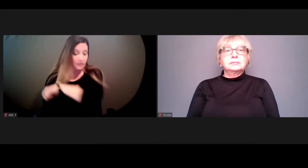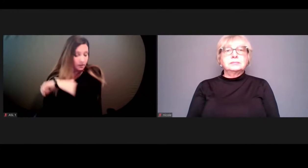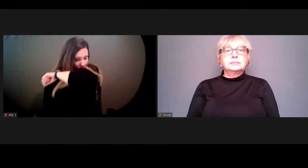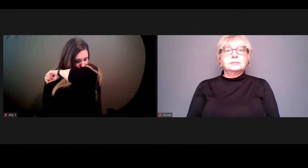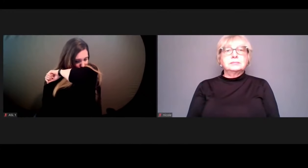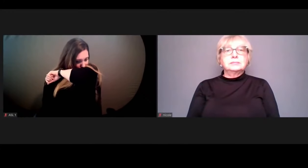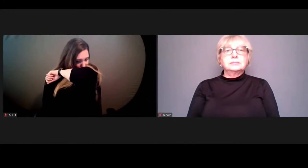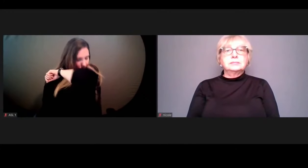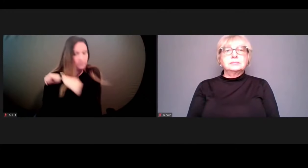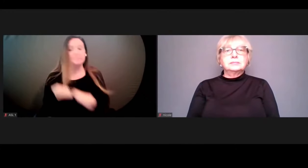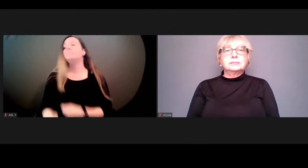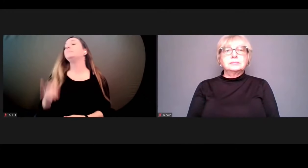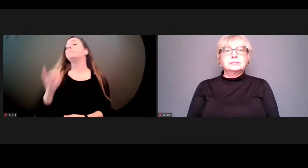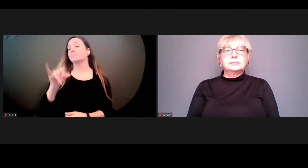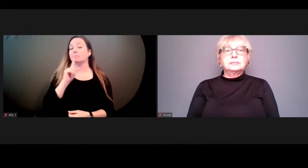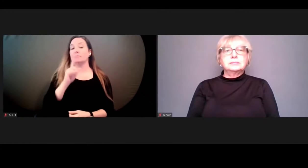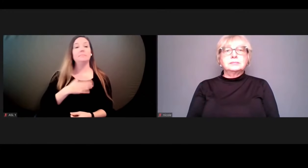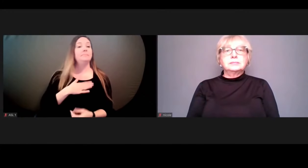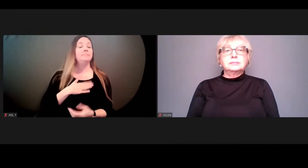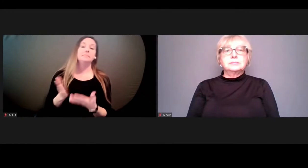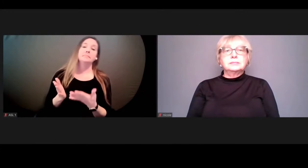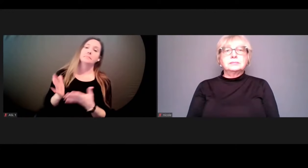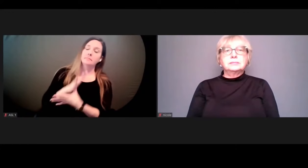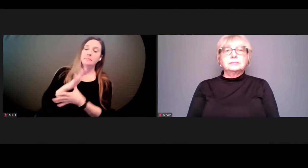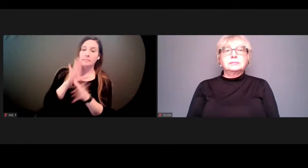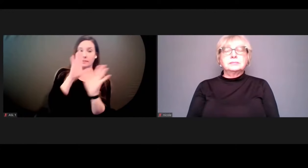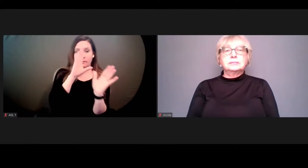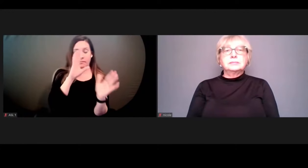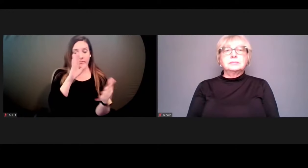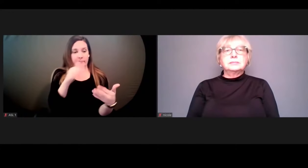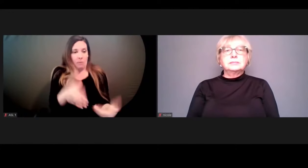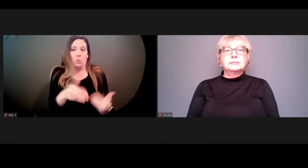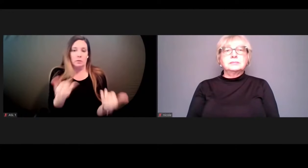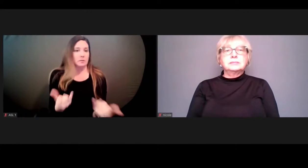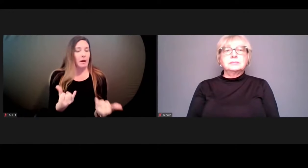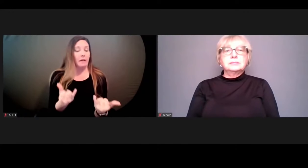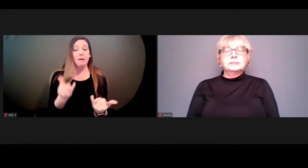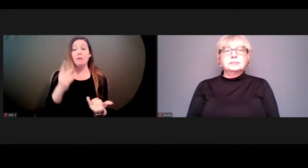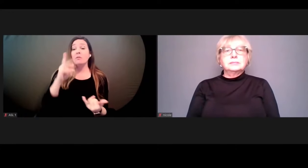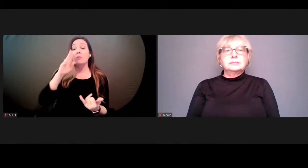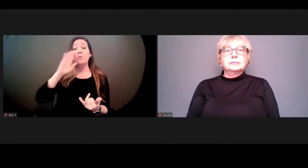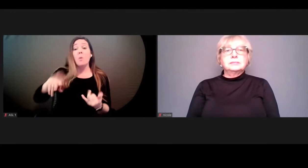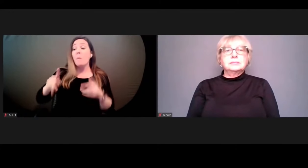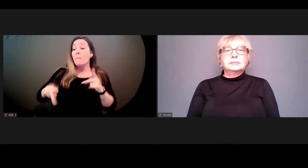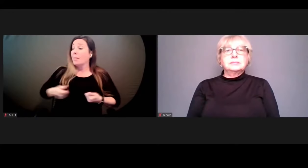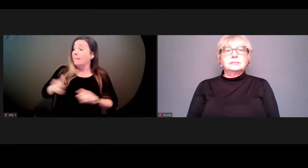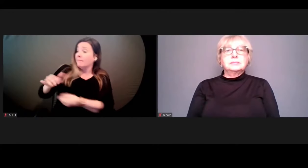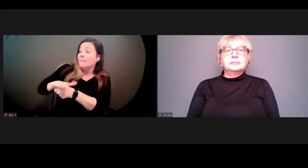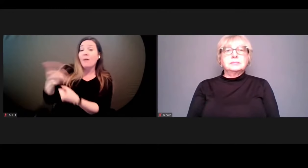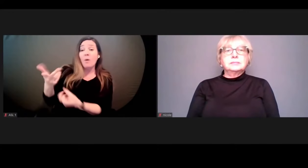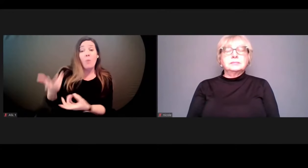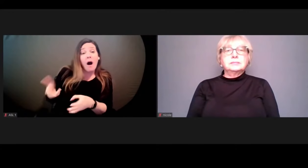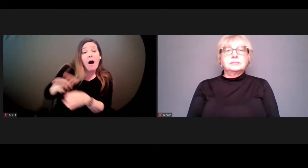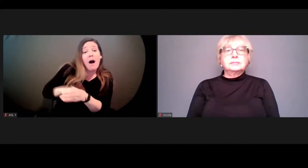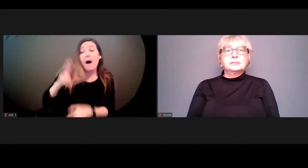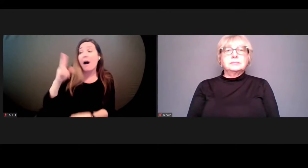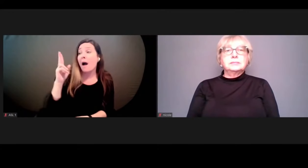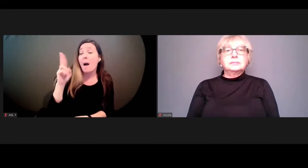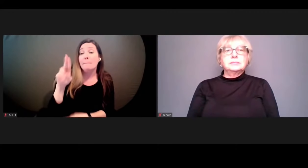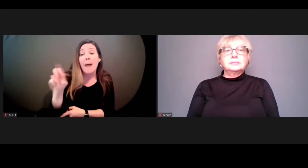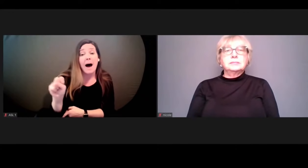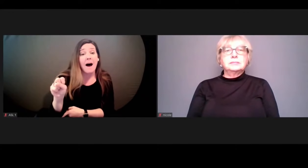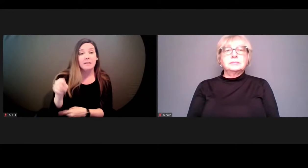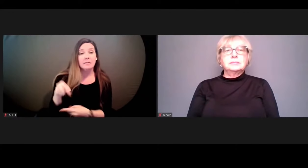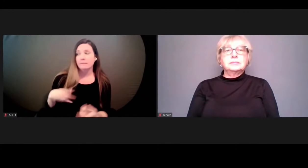focus right now. We're hearing residents wanting to take the bus and issues of safety going to the bus. We're hearing